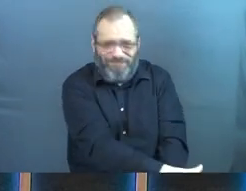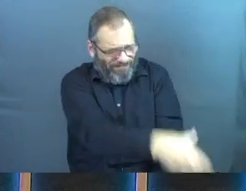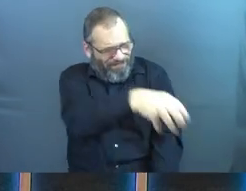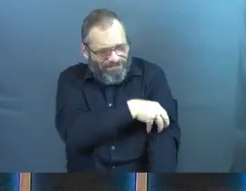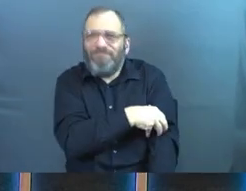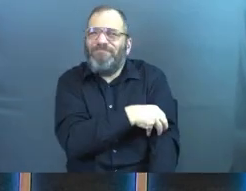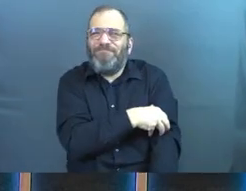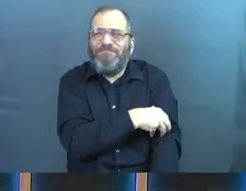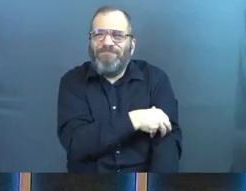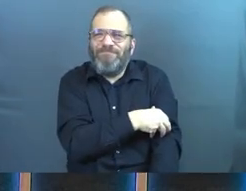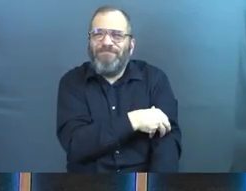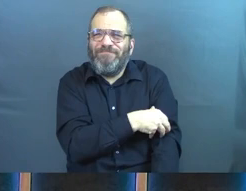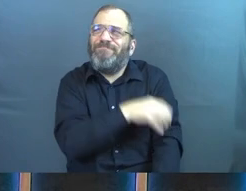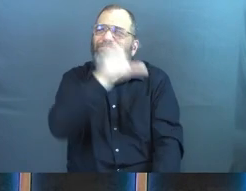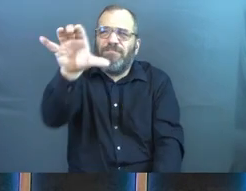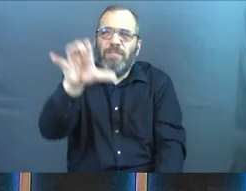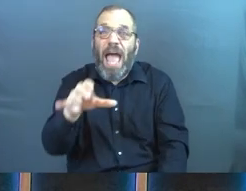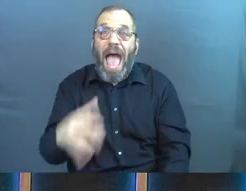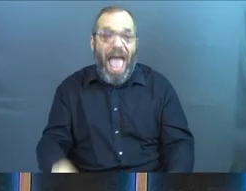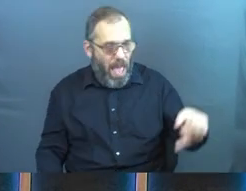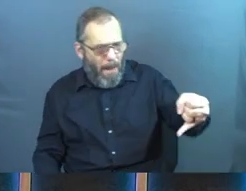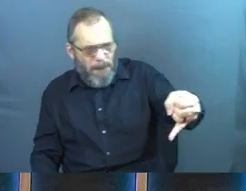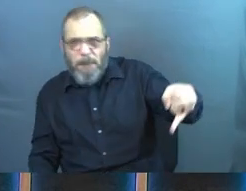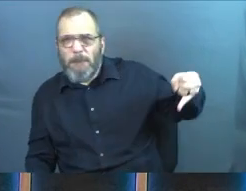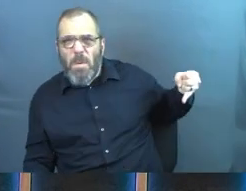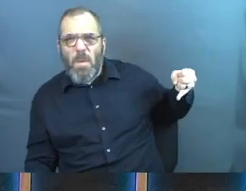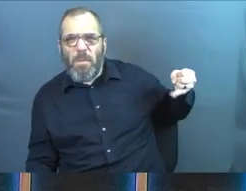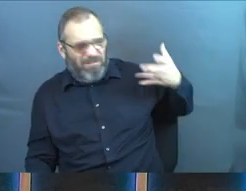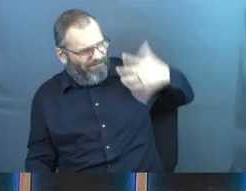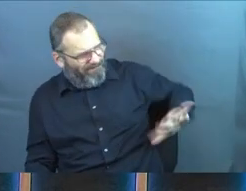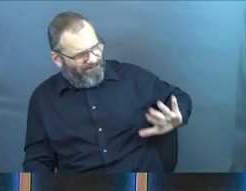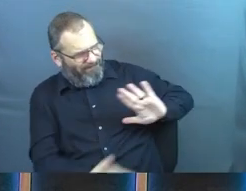Yes. You need that. Draw a line in the sand today. Be done with that.